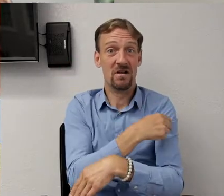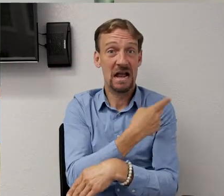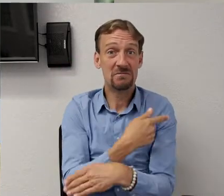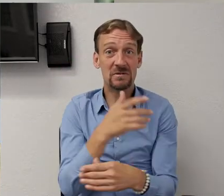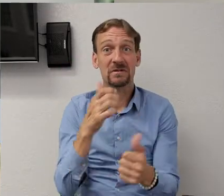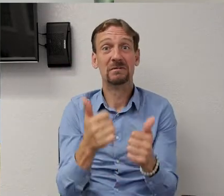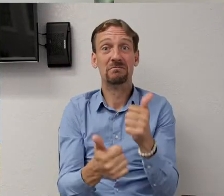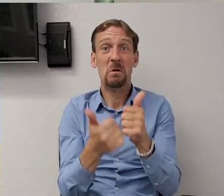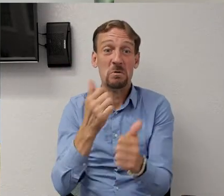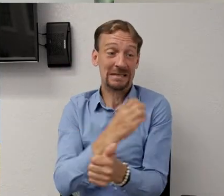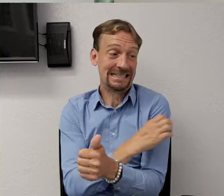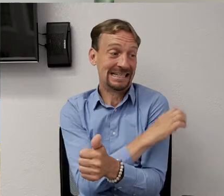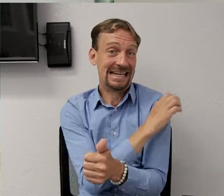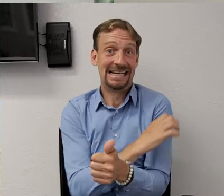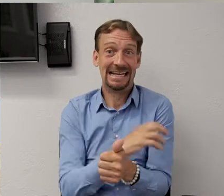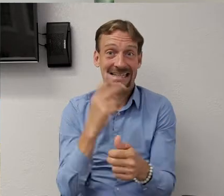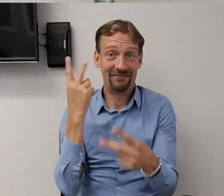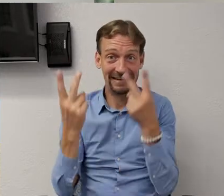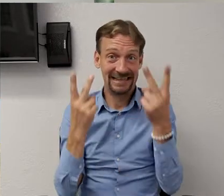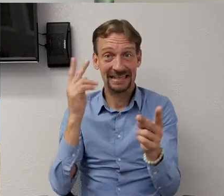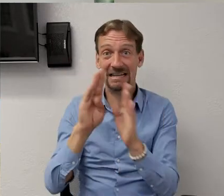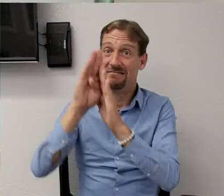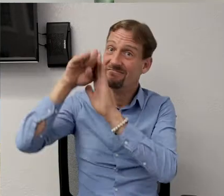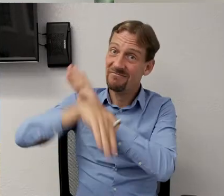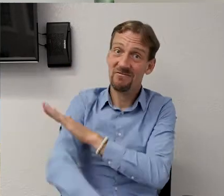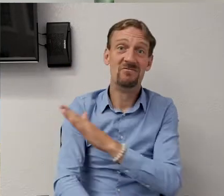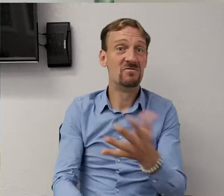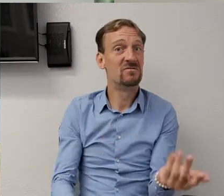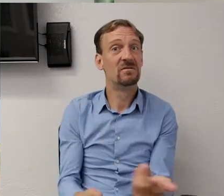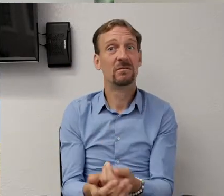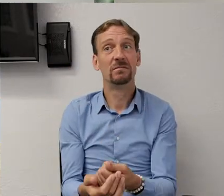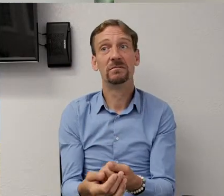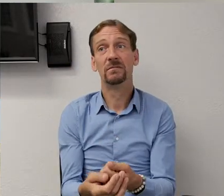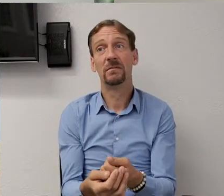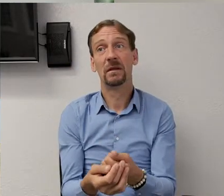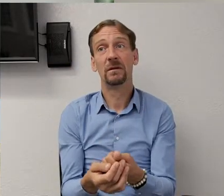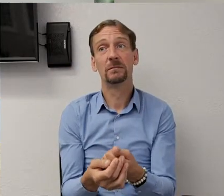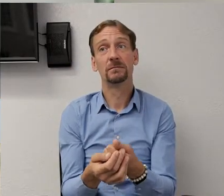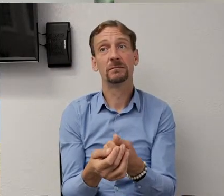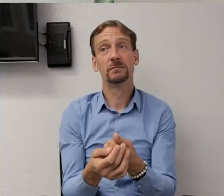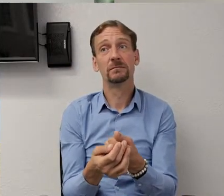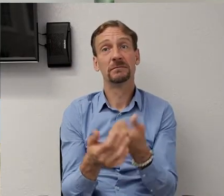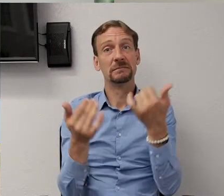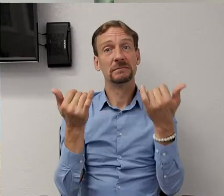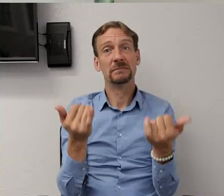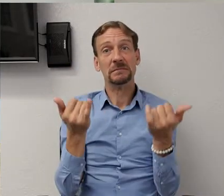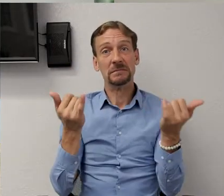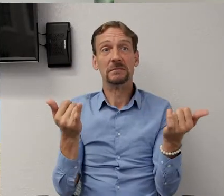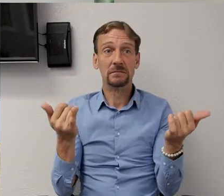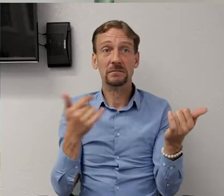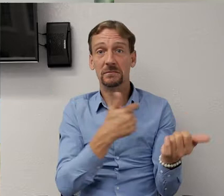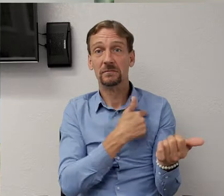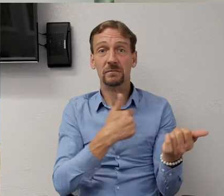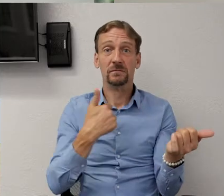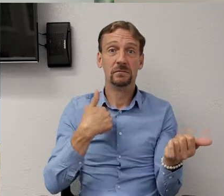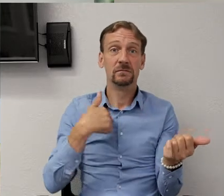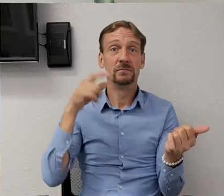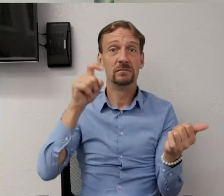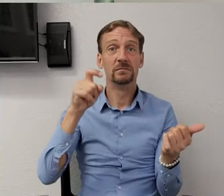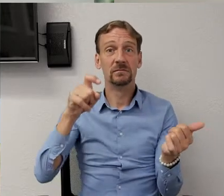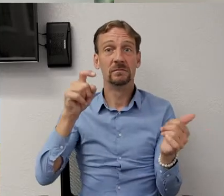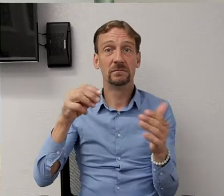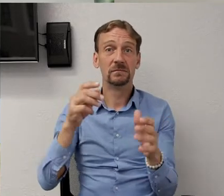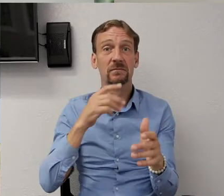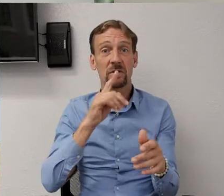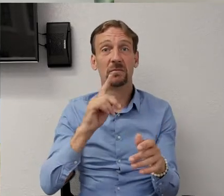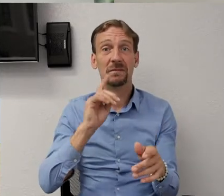know, visits have plummeted there as well. We've had to now, you know, dock our